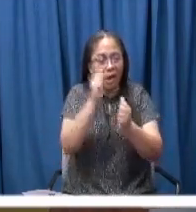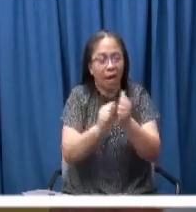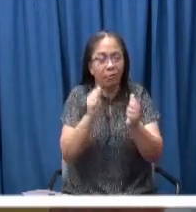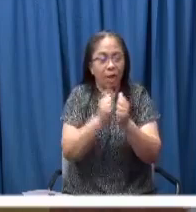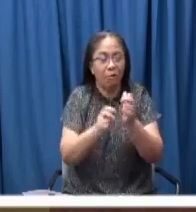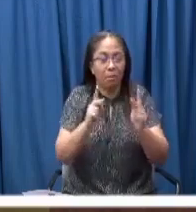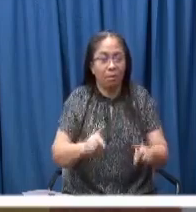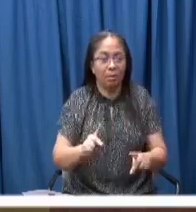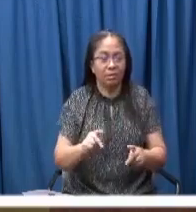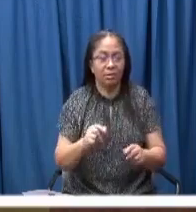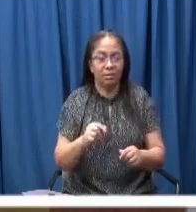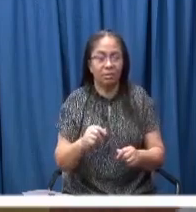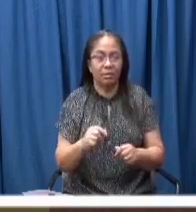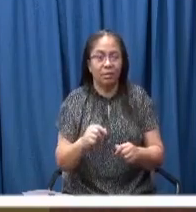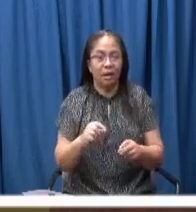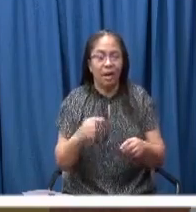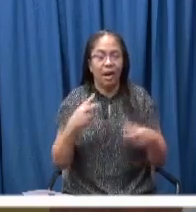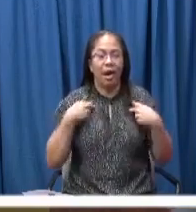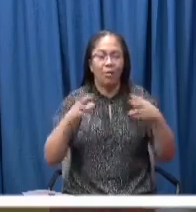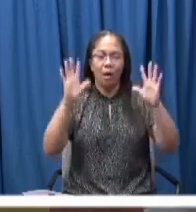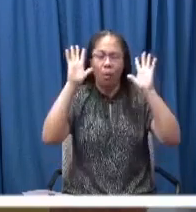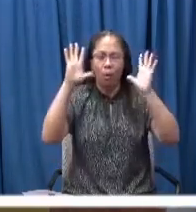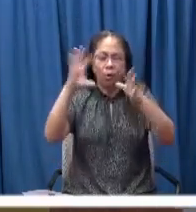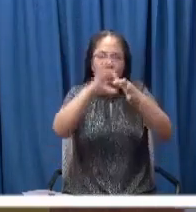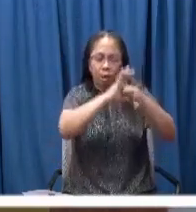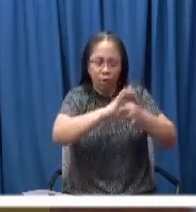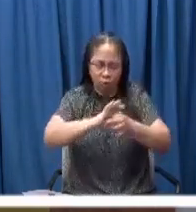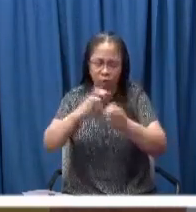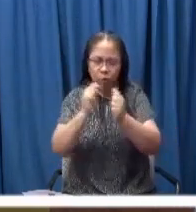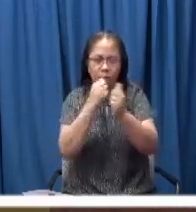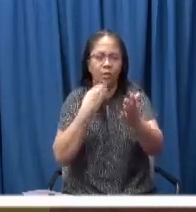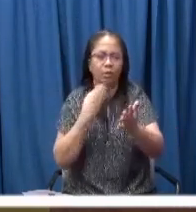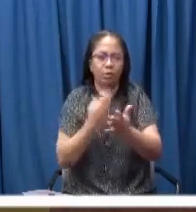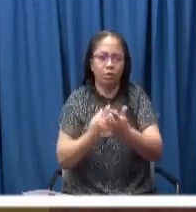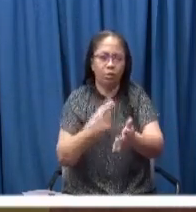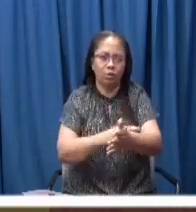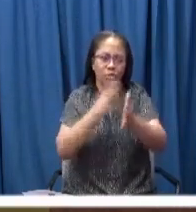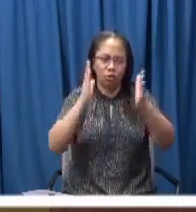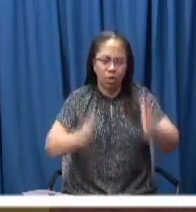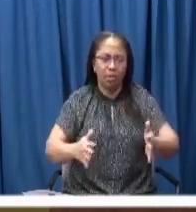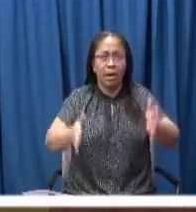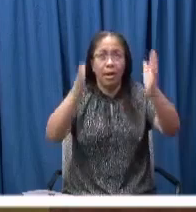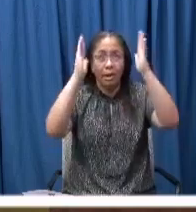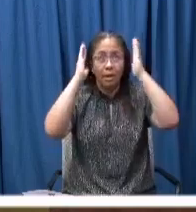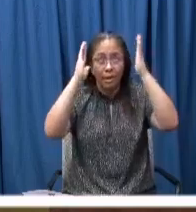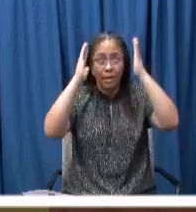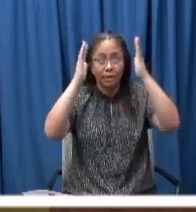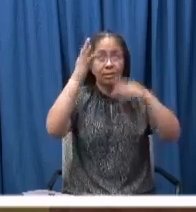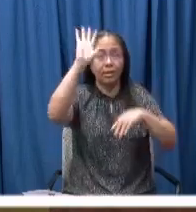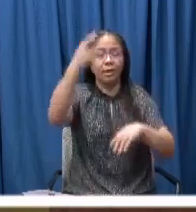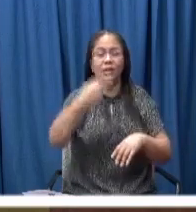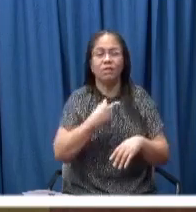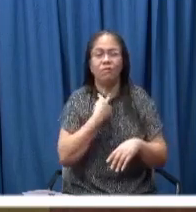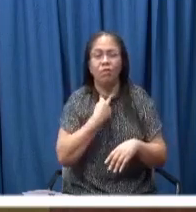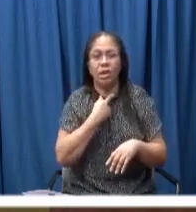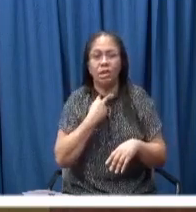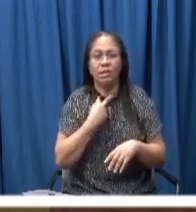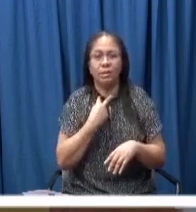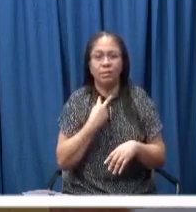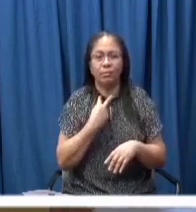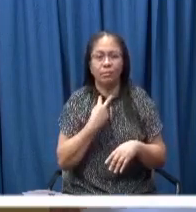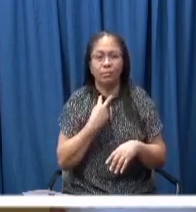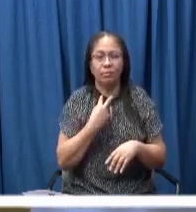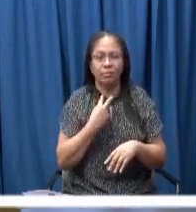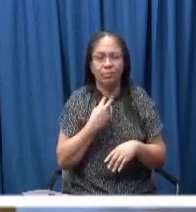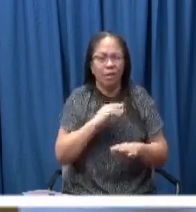this relationship with the Good Shepherd, and where we're spending time where we are listening to his voice.